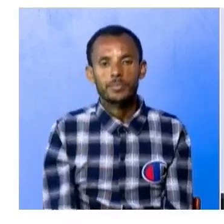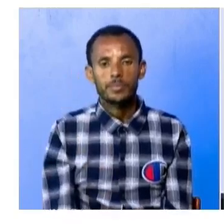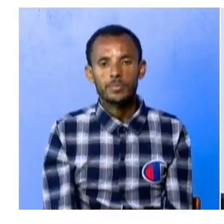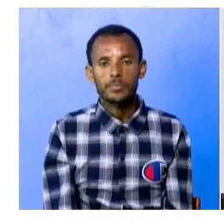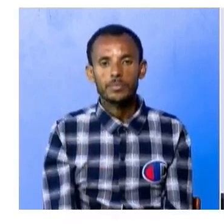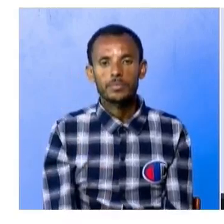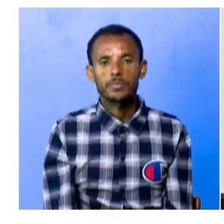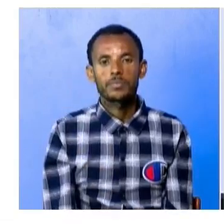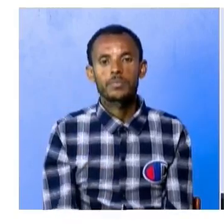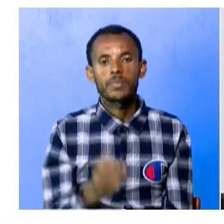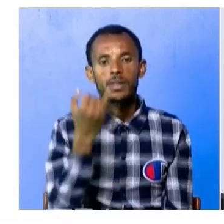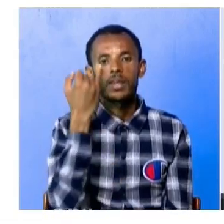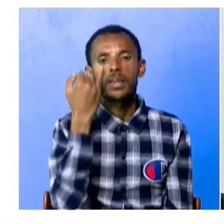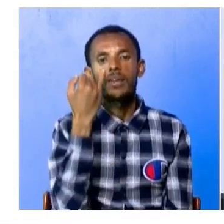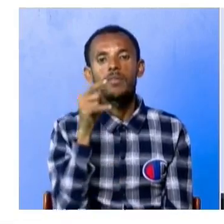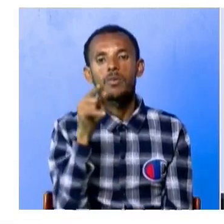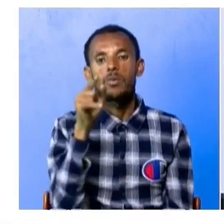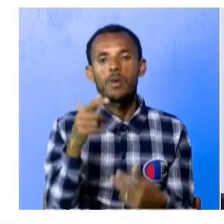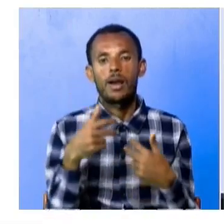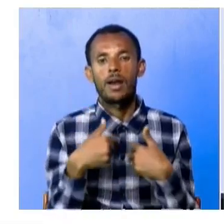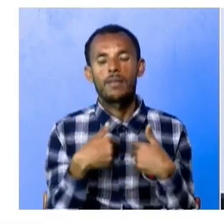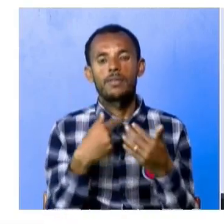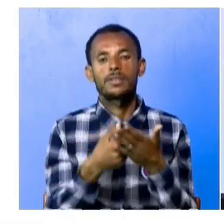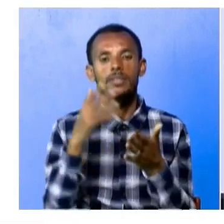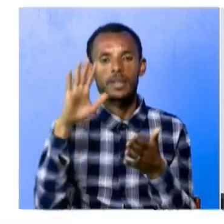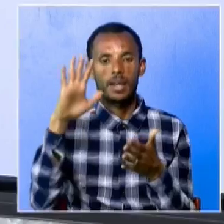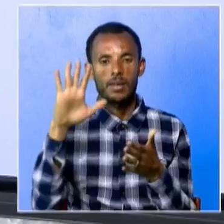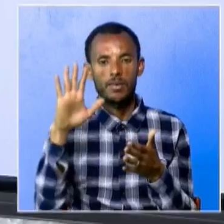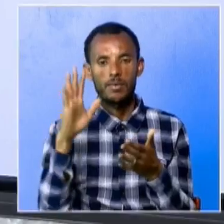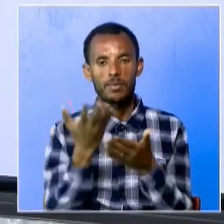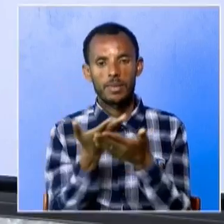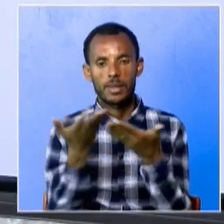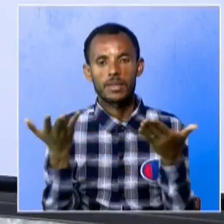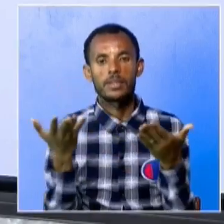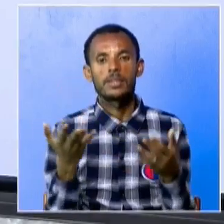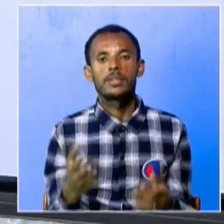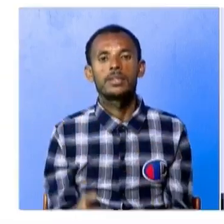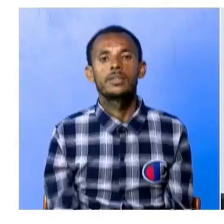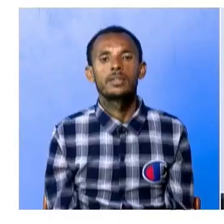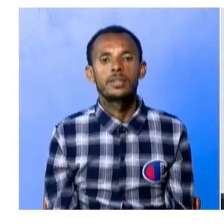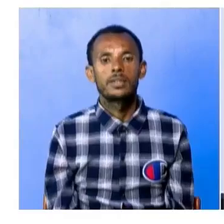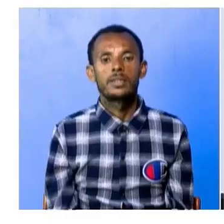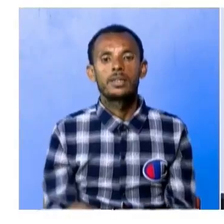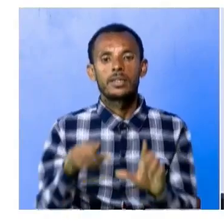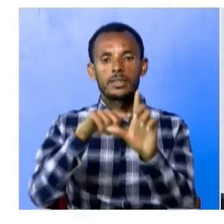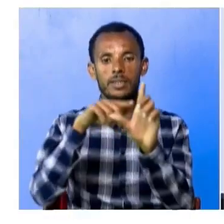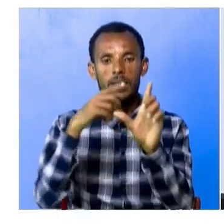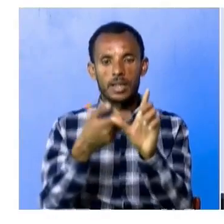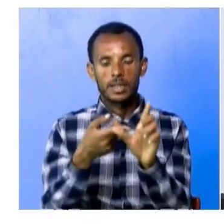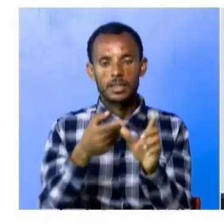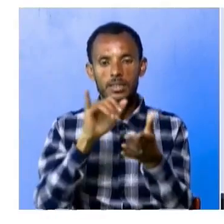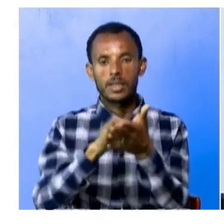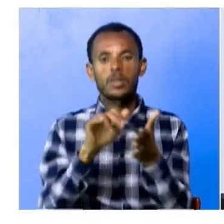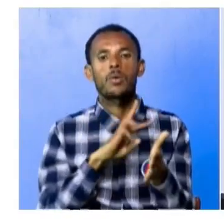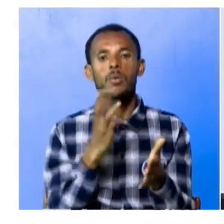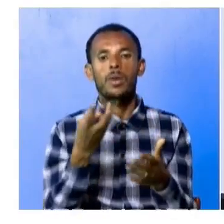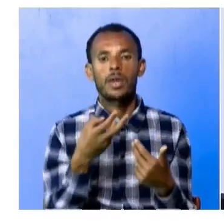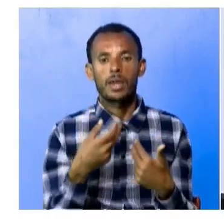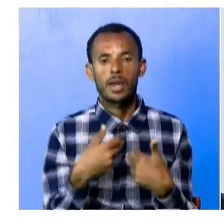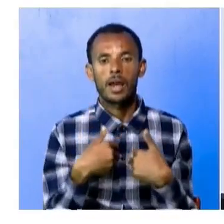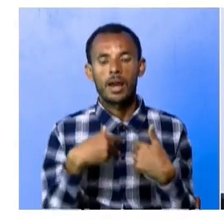okay, if you have these kind of things, say the angle that we have here